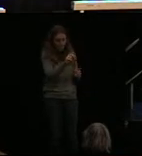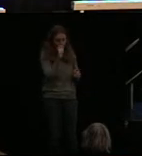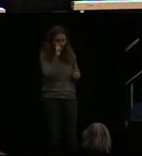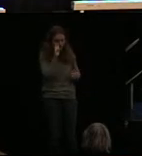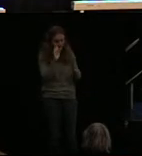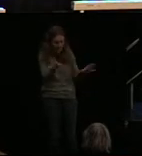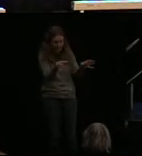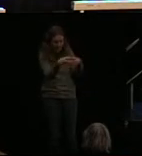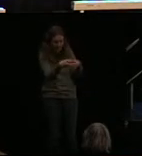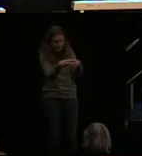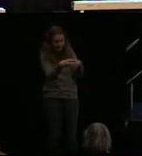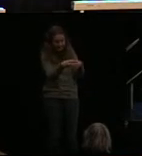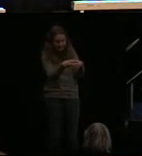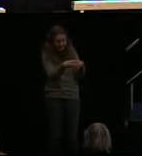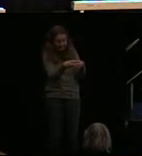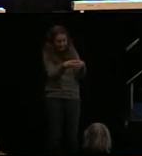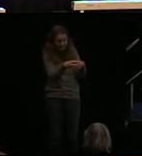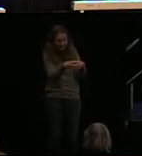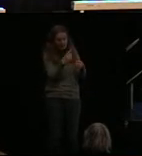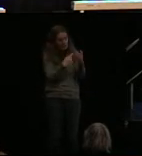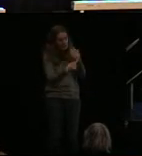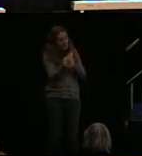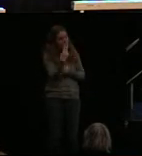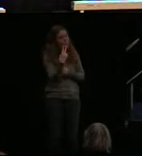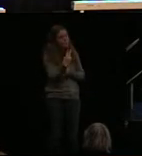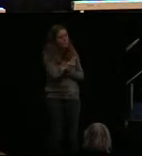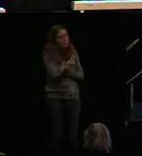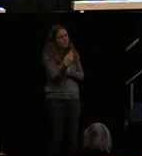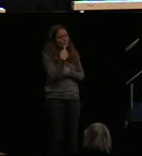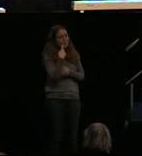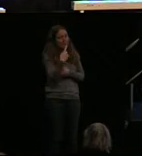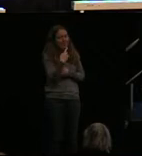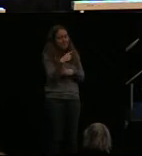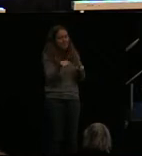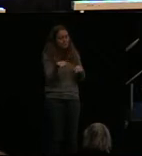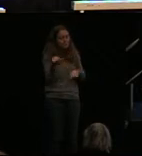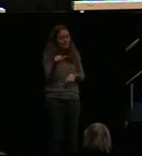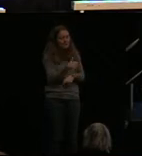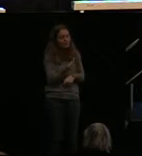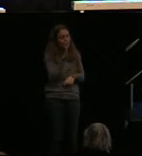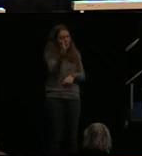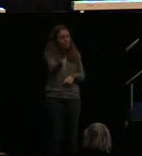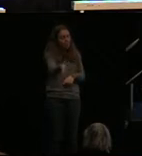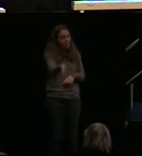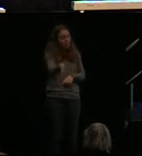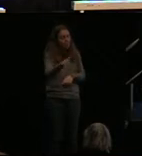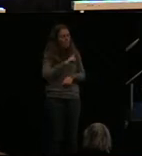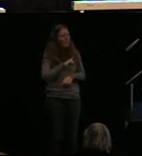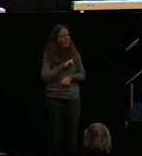spies, only two said we should go into the land. Why was that?